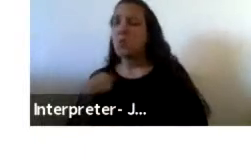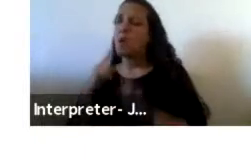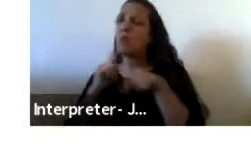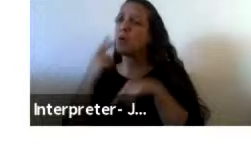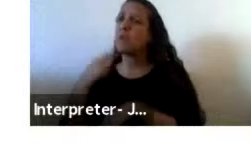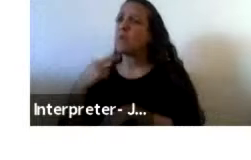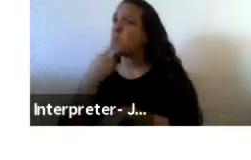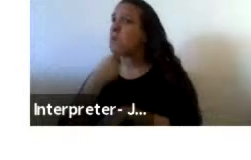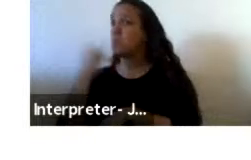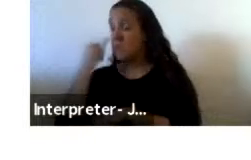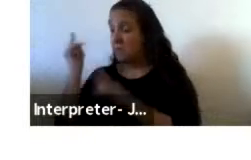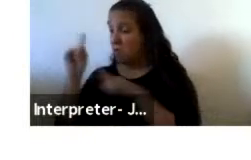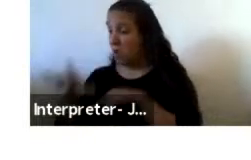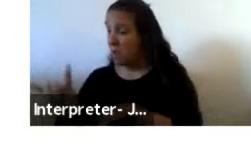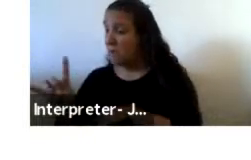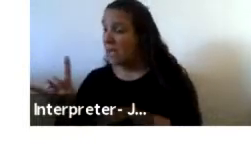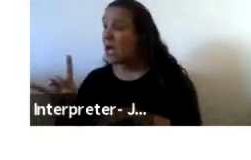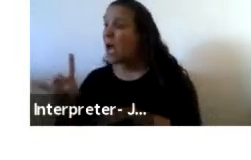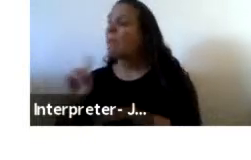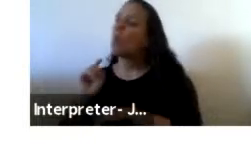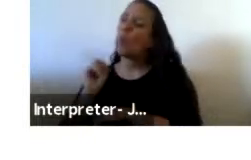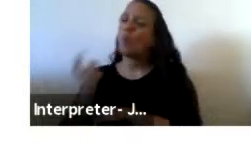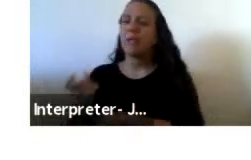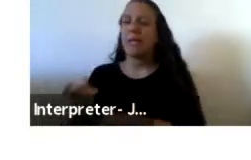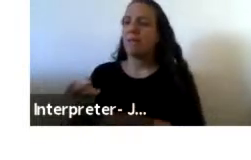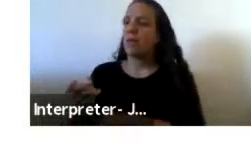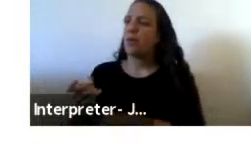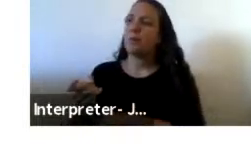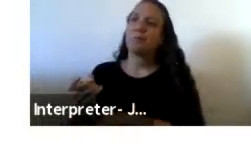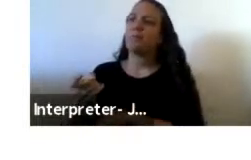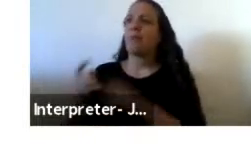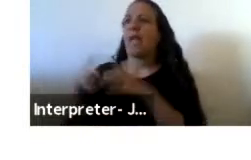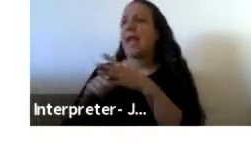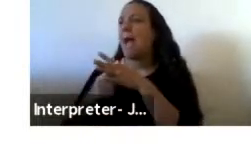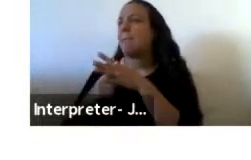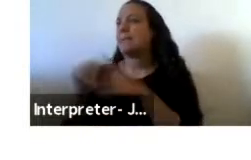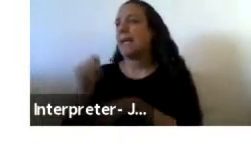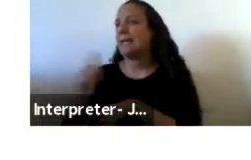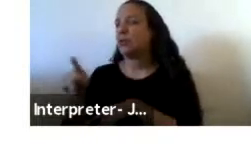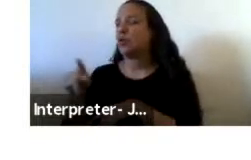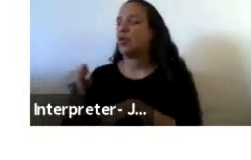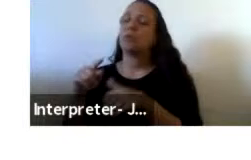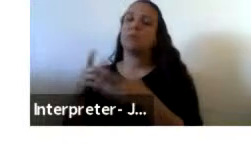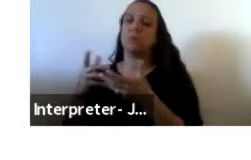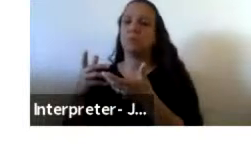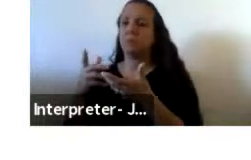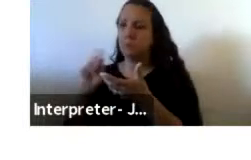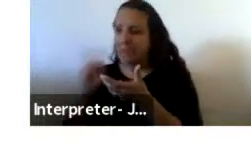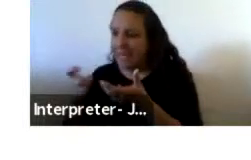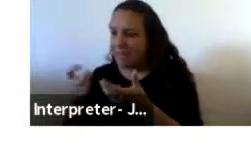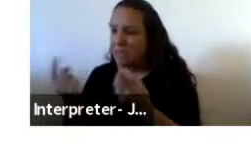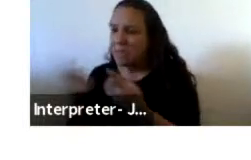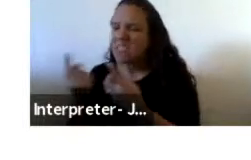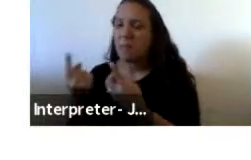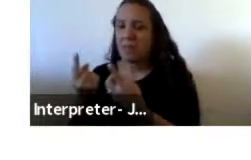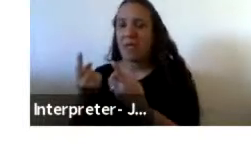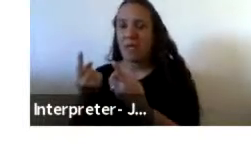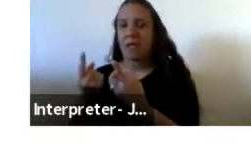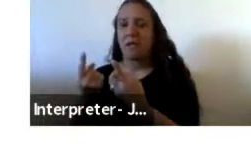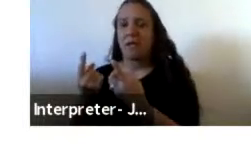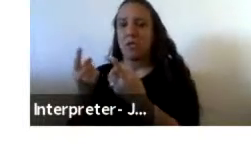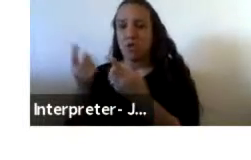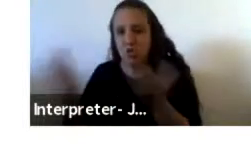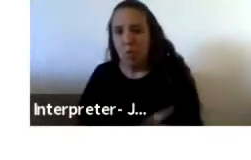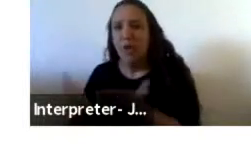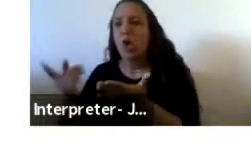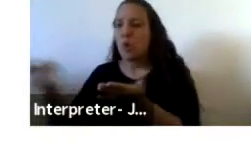if you pick it up, we're going to give you X, an appetizer, what have you, give an incentive for me to get out of my